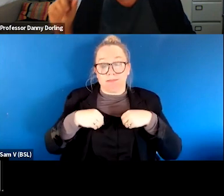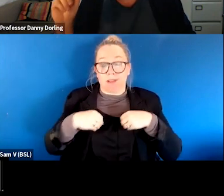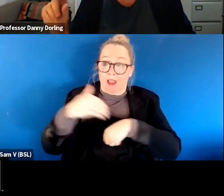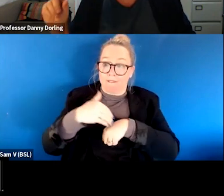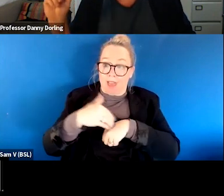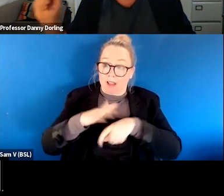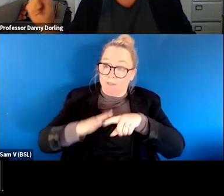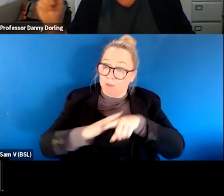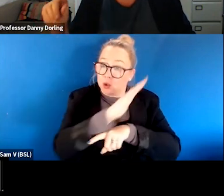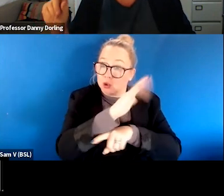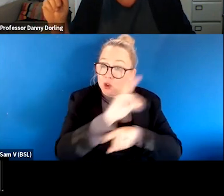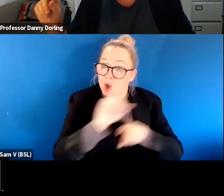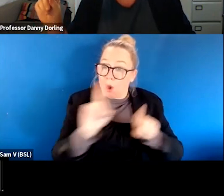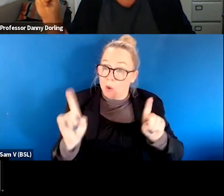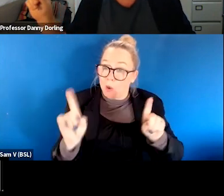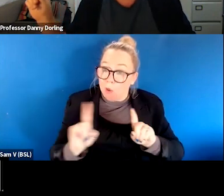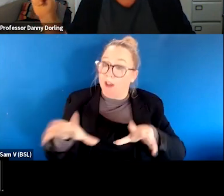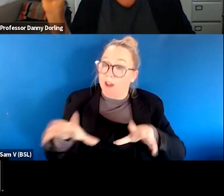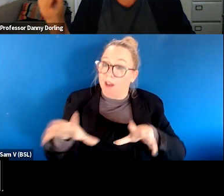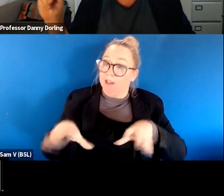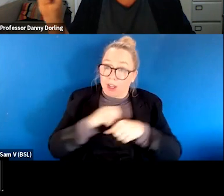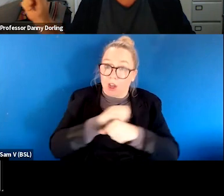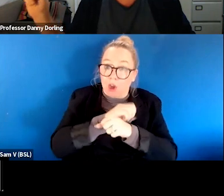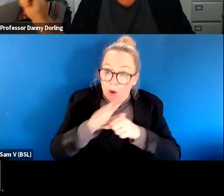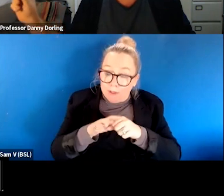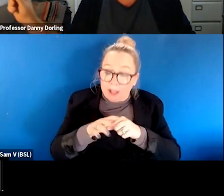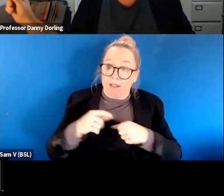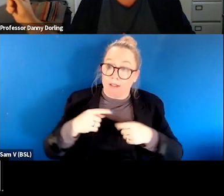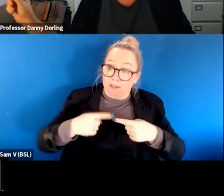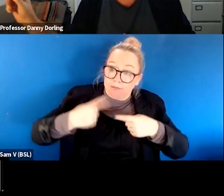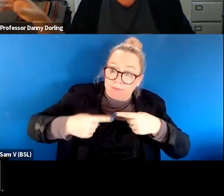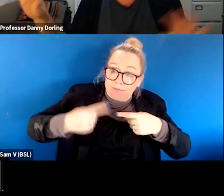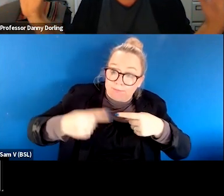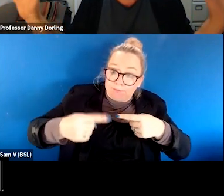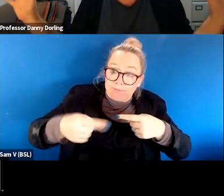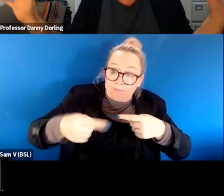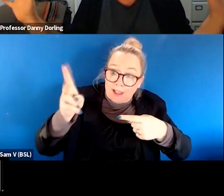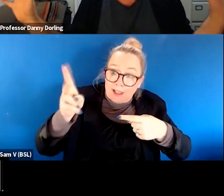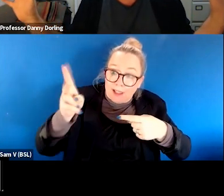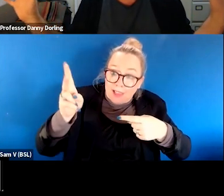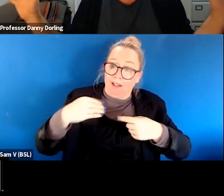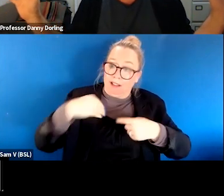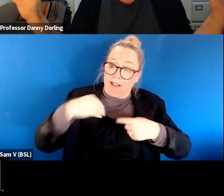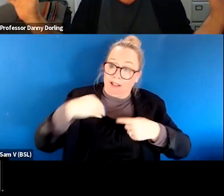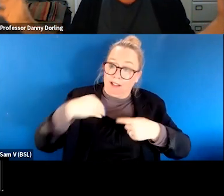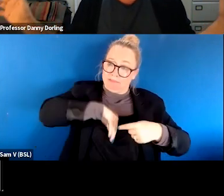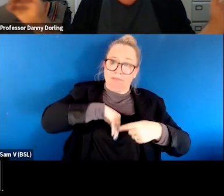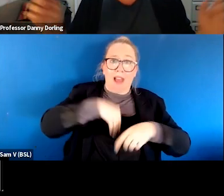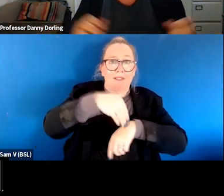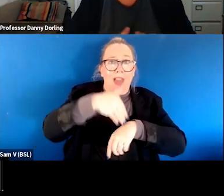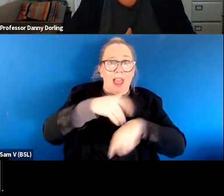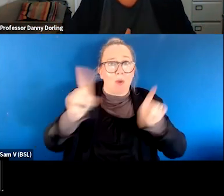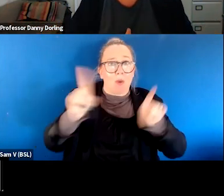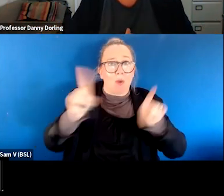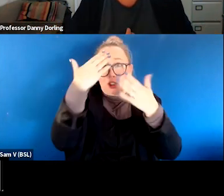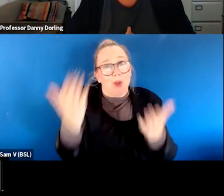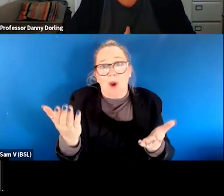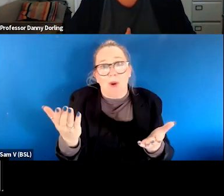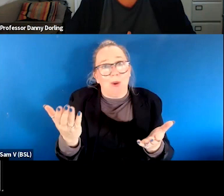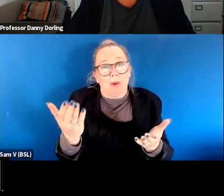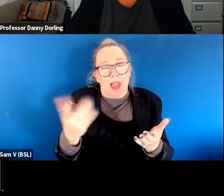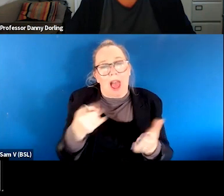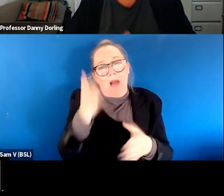if you get or have COVID repeatedly, does it have other effects? We don't know yet. There will be lots and lots of